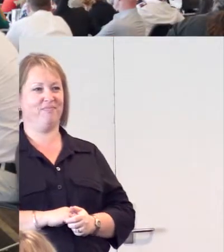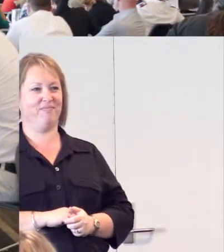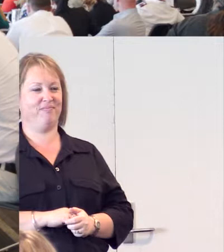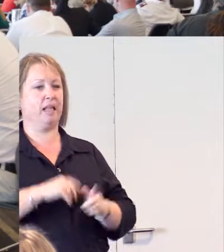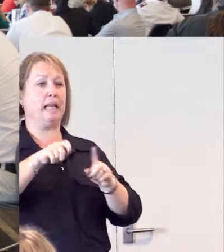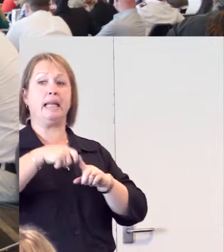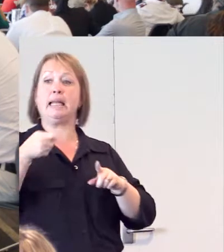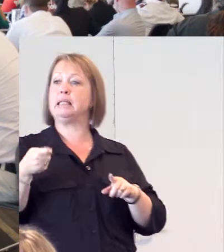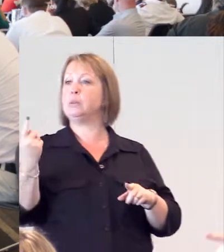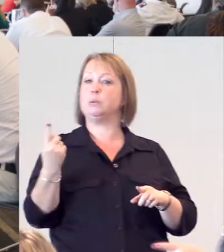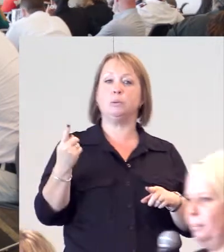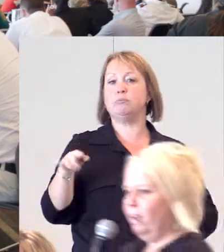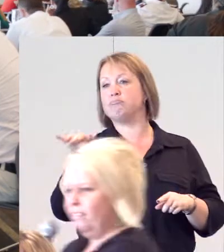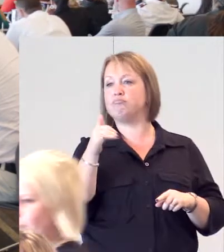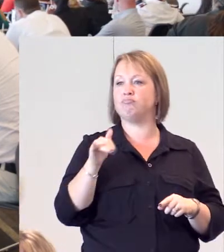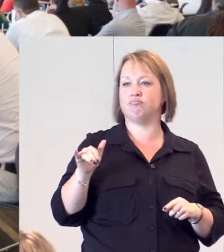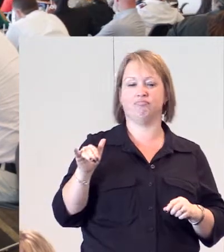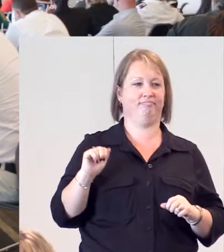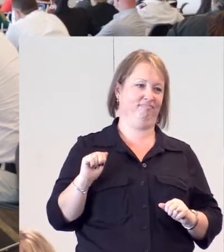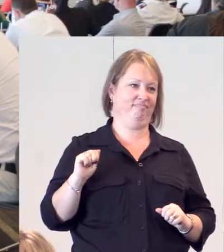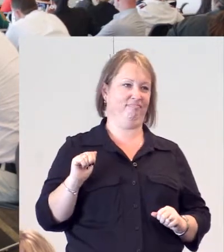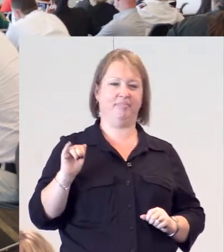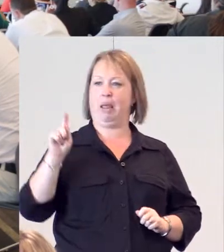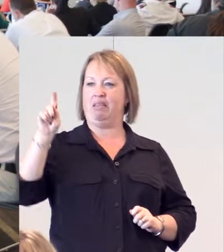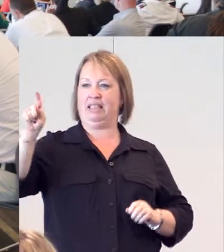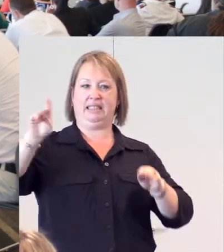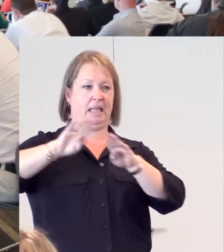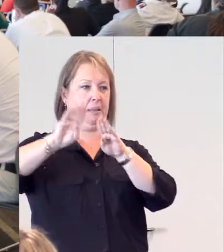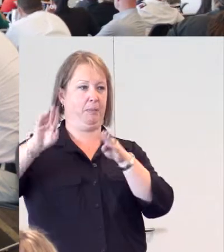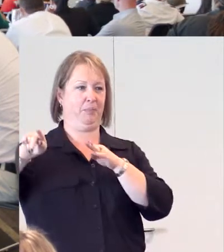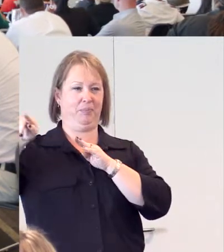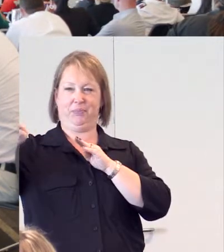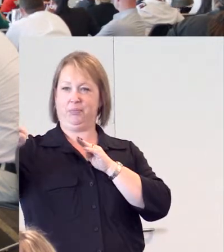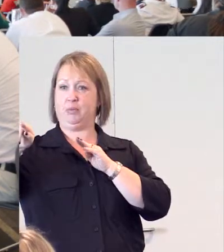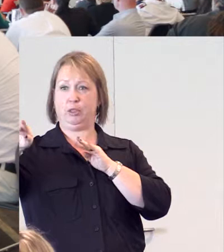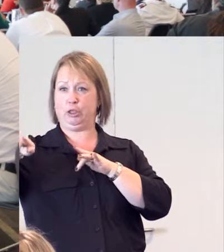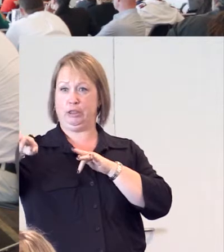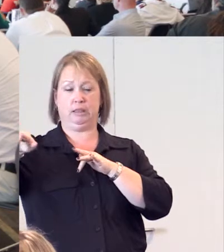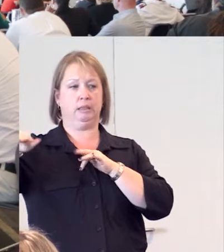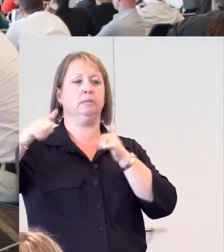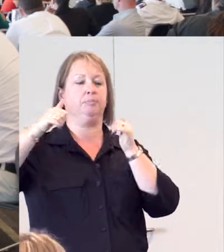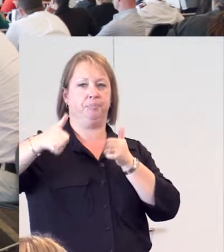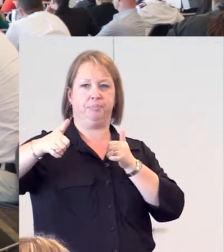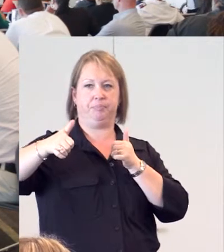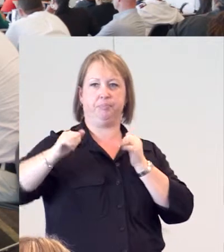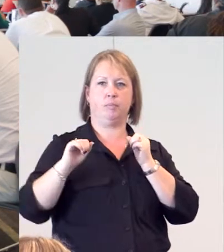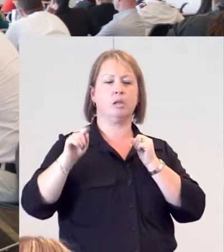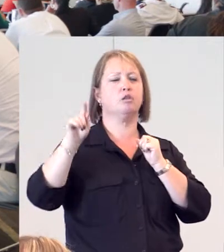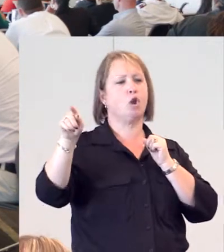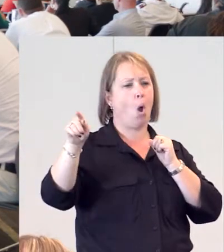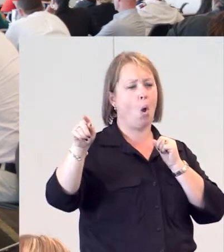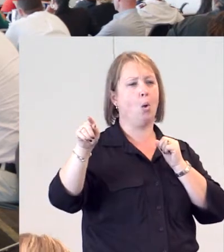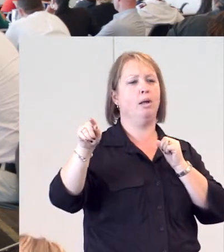So who's next? Have I been to this table yet? Forgive? No? Okay, cool. Awesome.